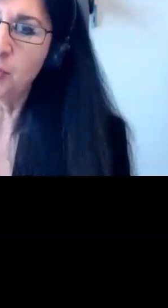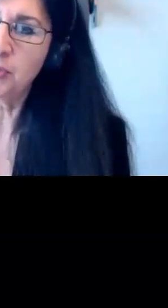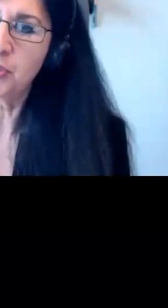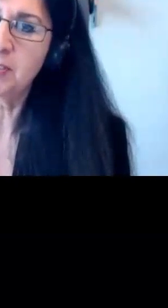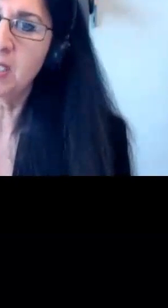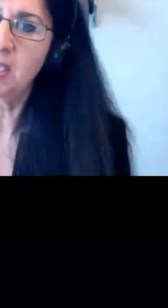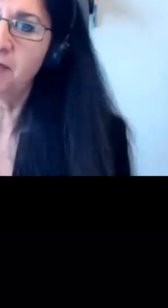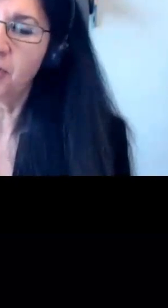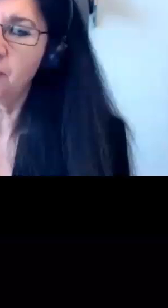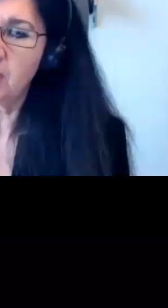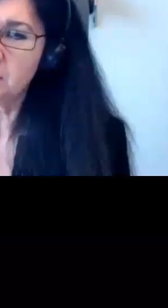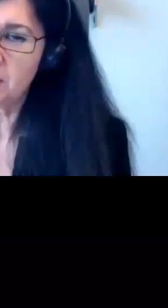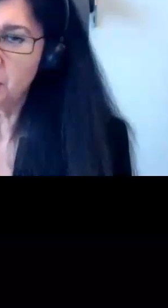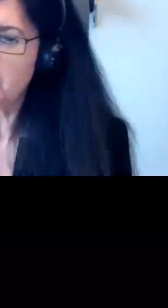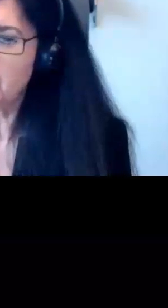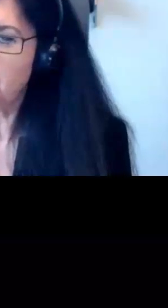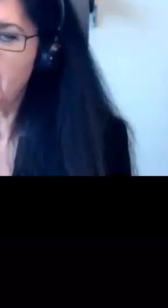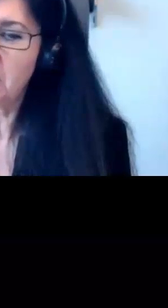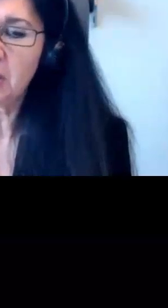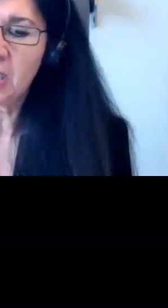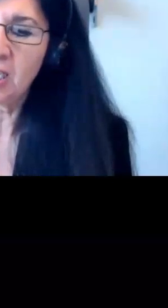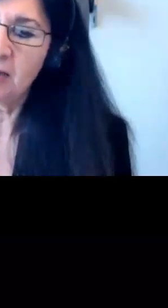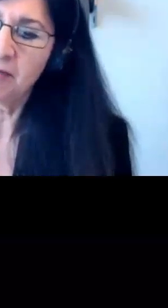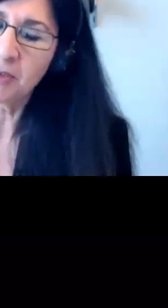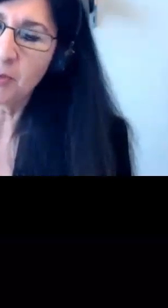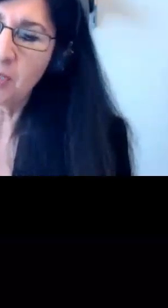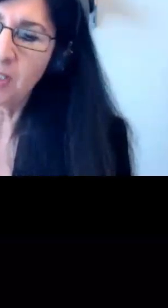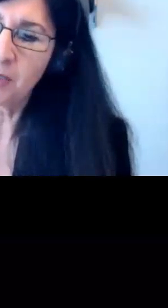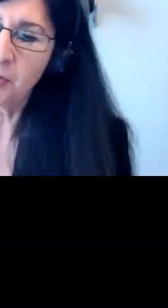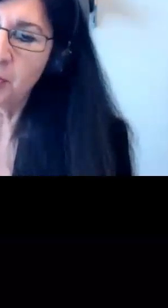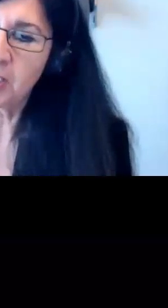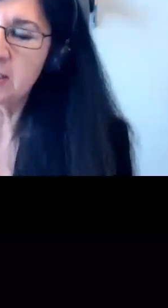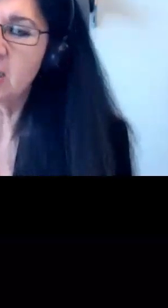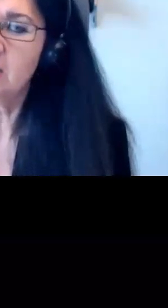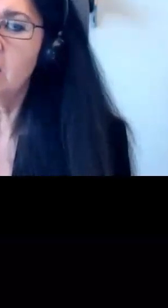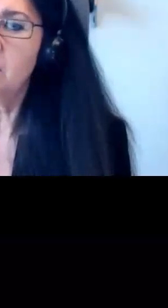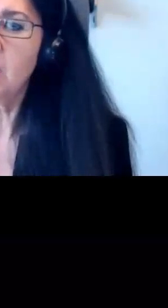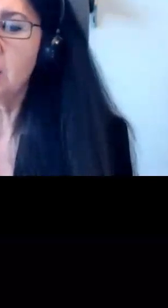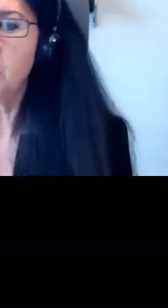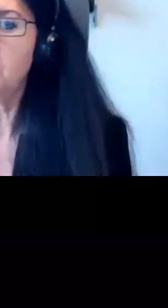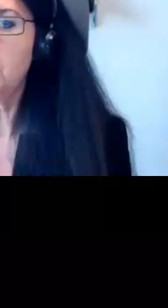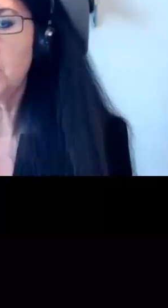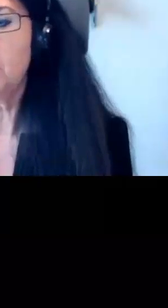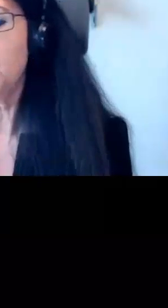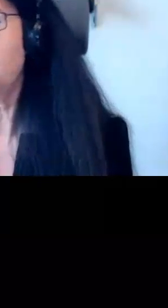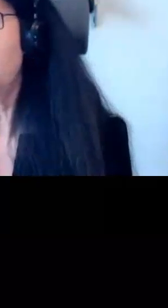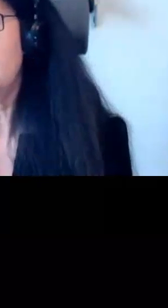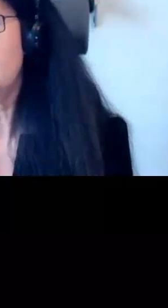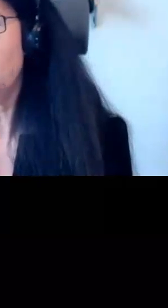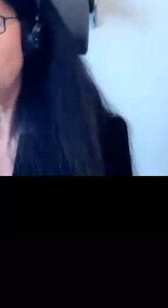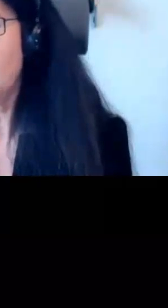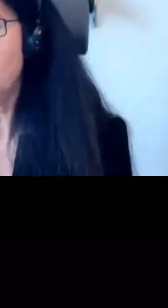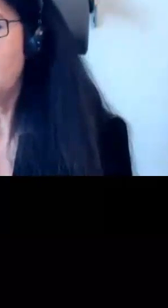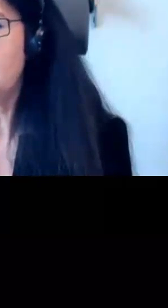meetings, workshops that every one of us was supposed to go there with all of the equipments and meeting people. But of